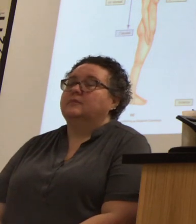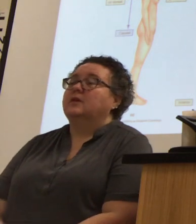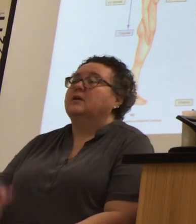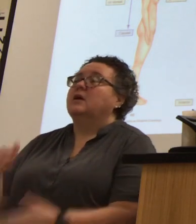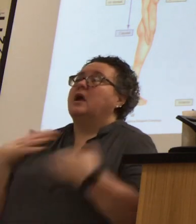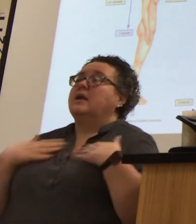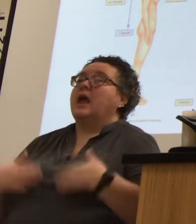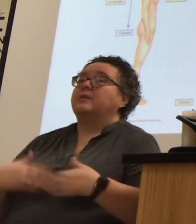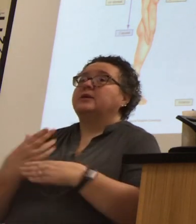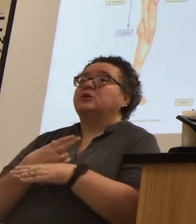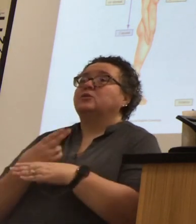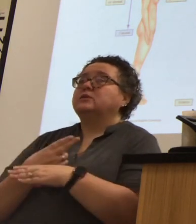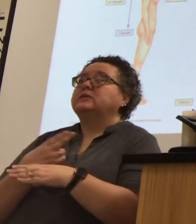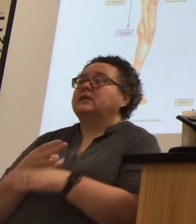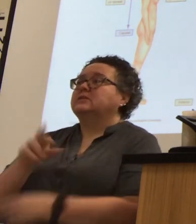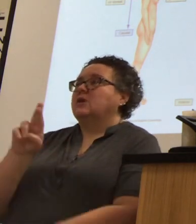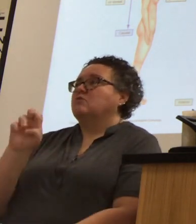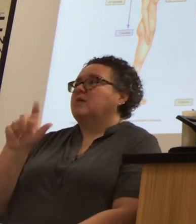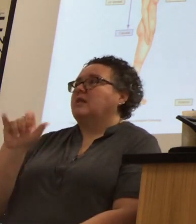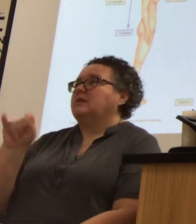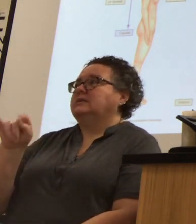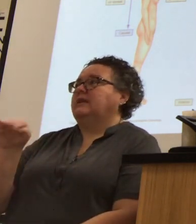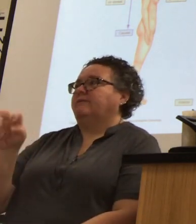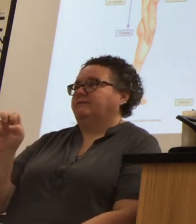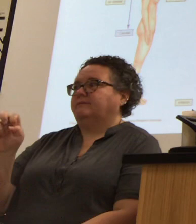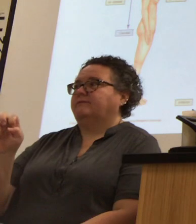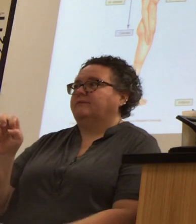Anatomy uses relative terminology.